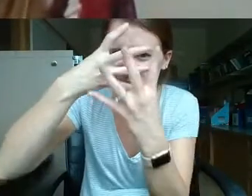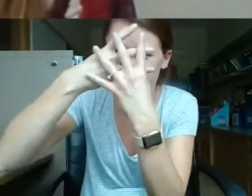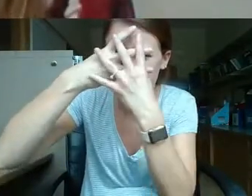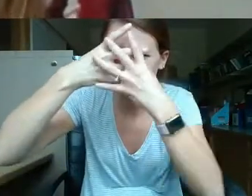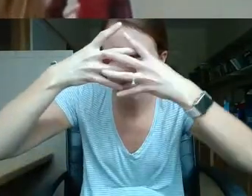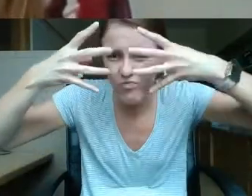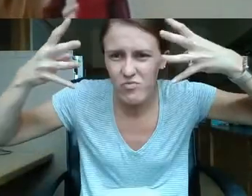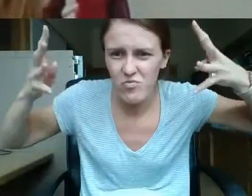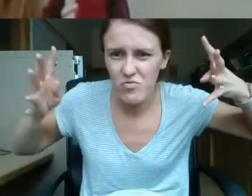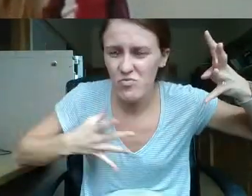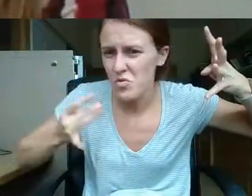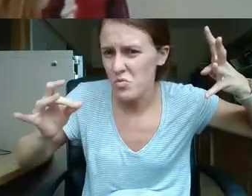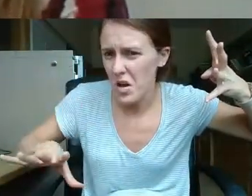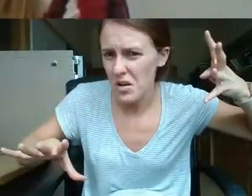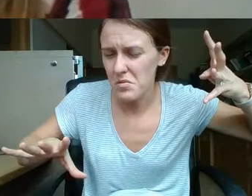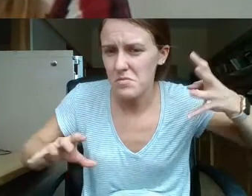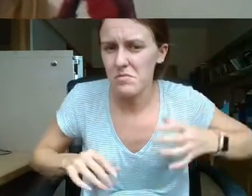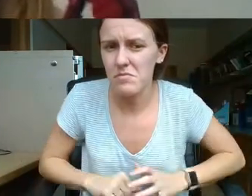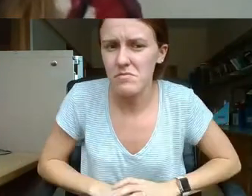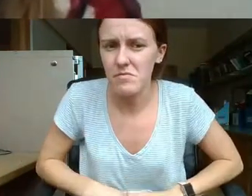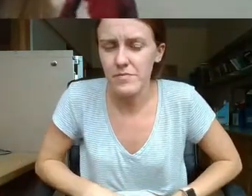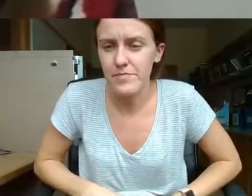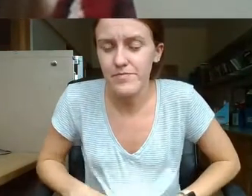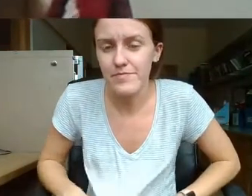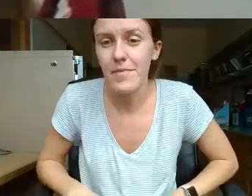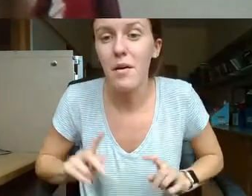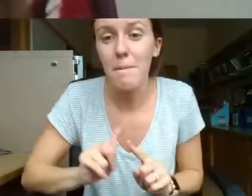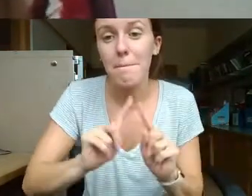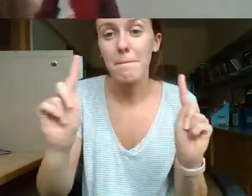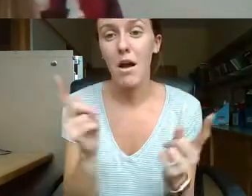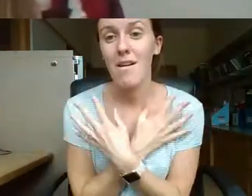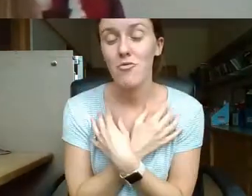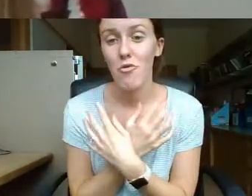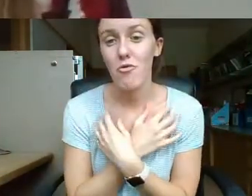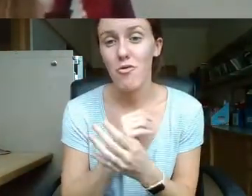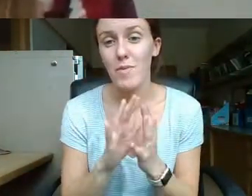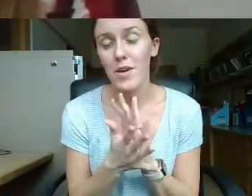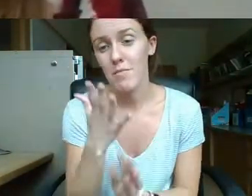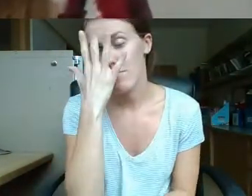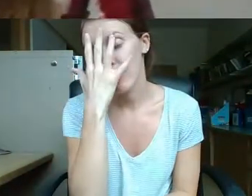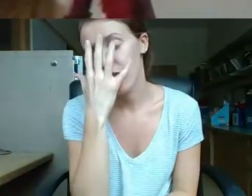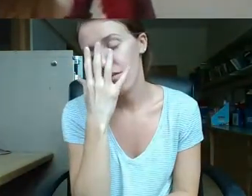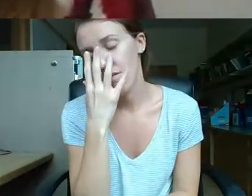But now Corduroy was drowsy, means he was getting sleepy, and he nodded